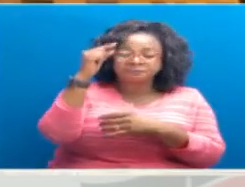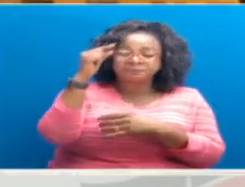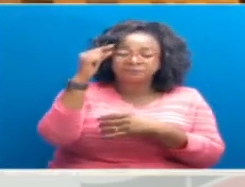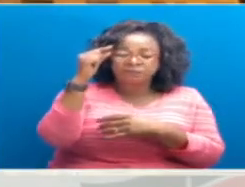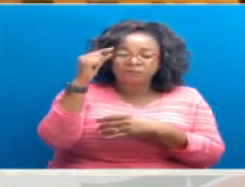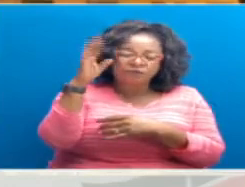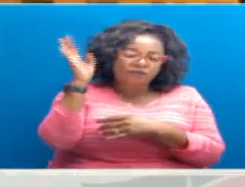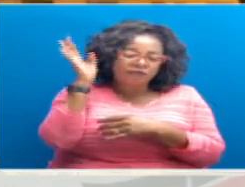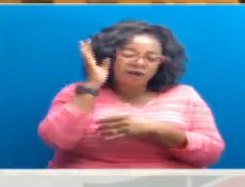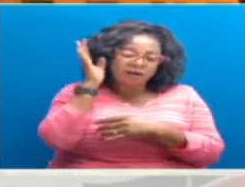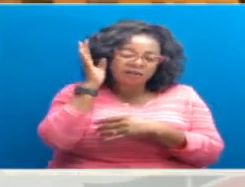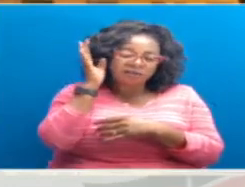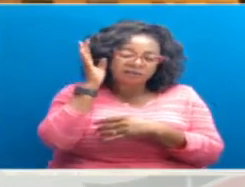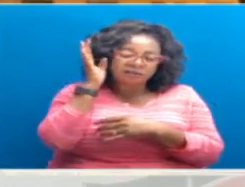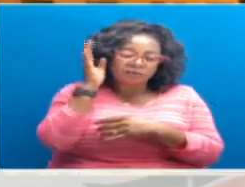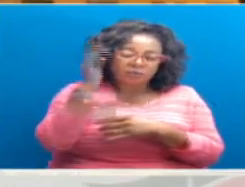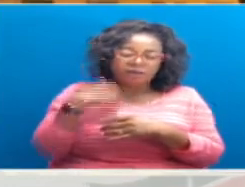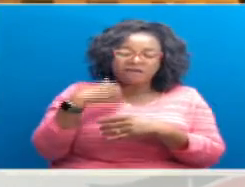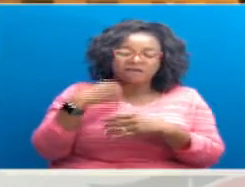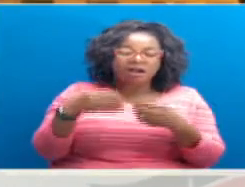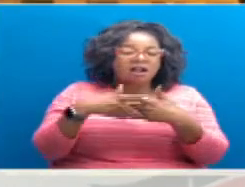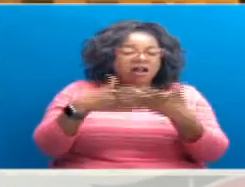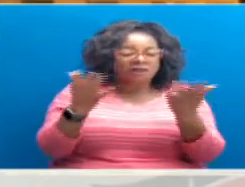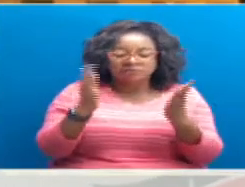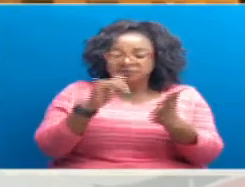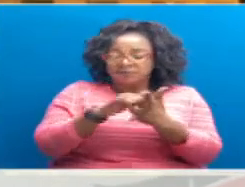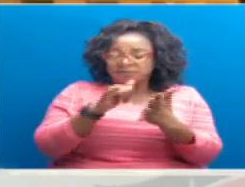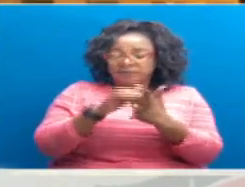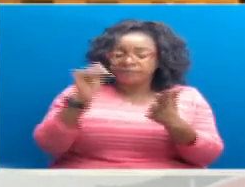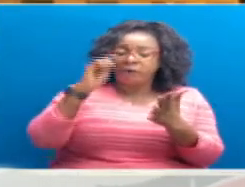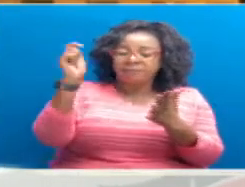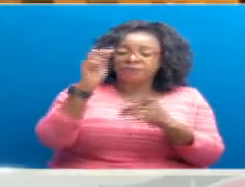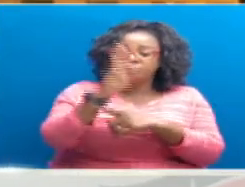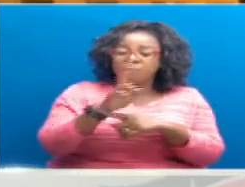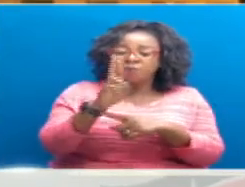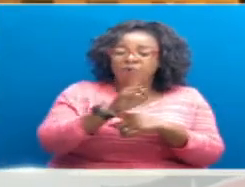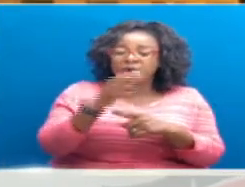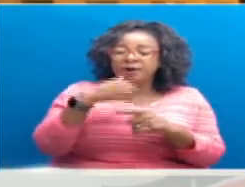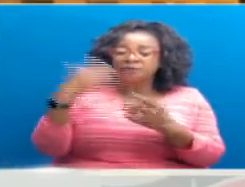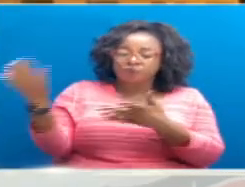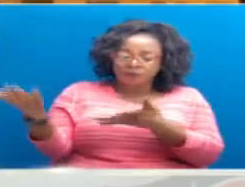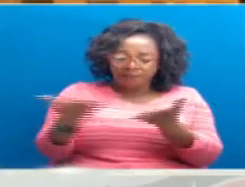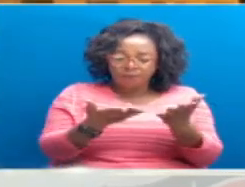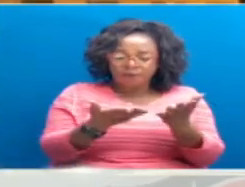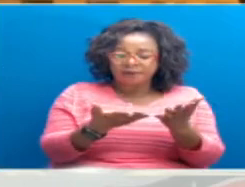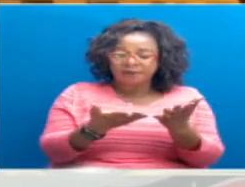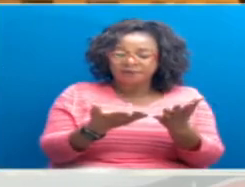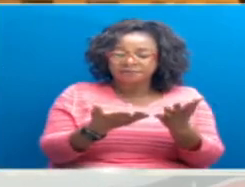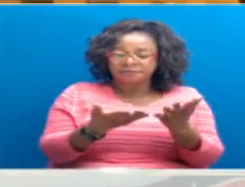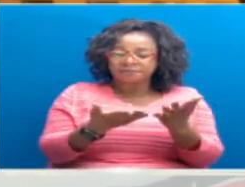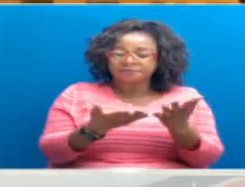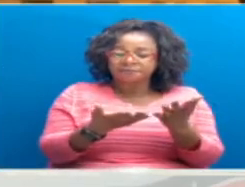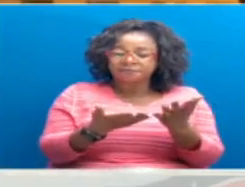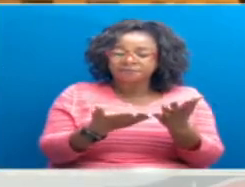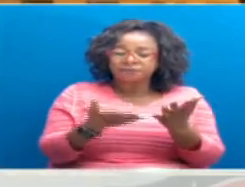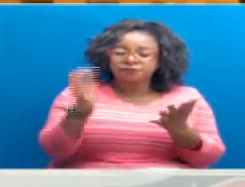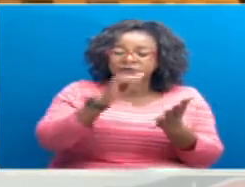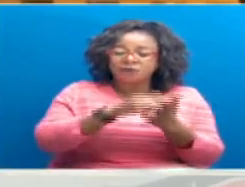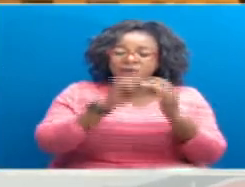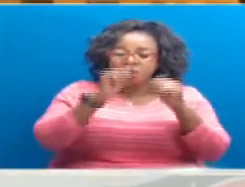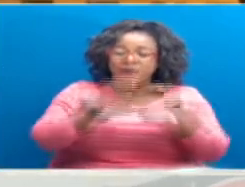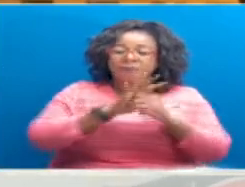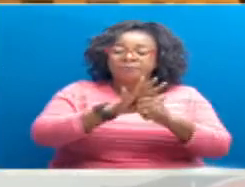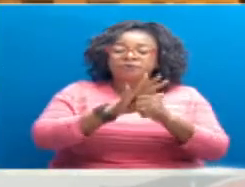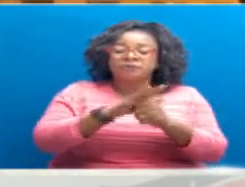you've had a lot. There's this speculation that President Uhuru Kenyatta has welcomed you back into the fold in order to push